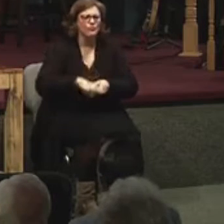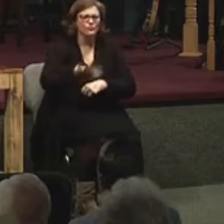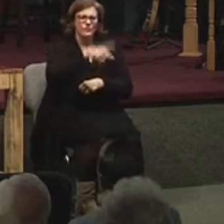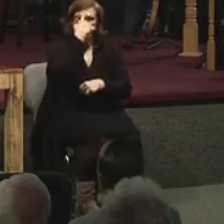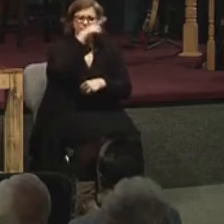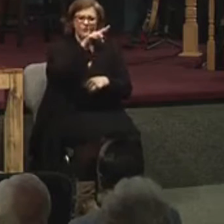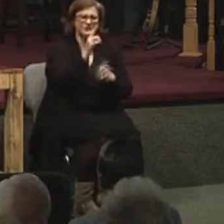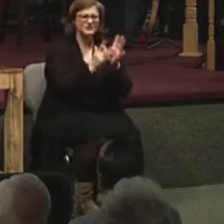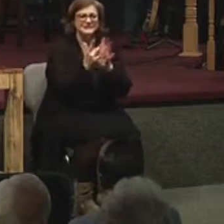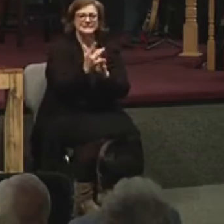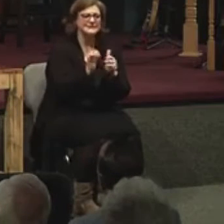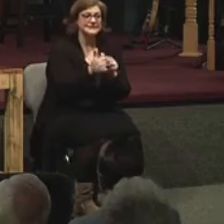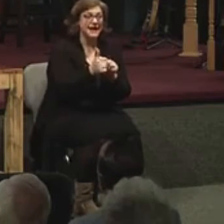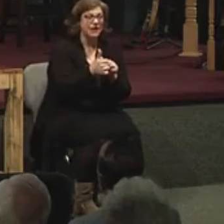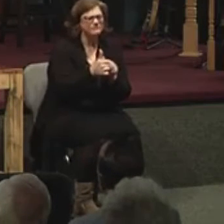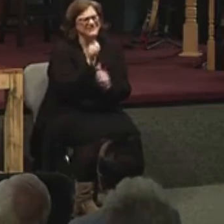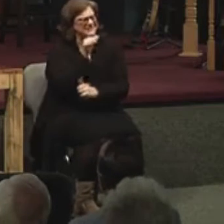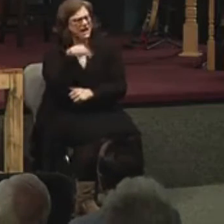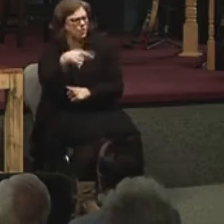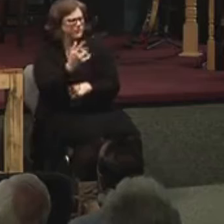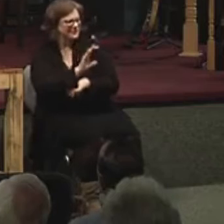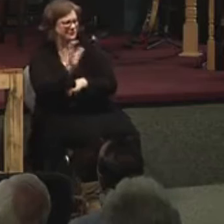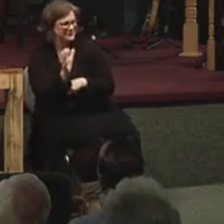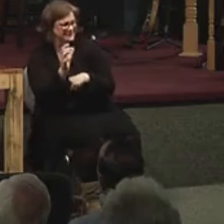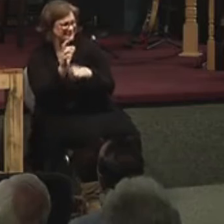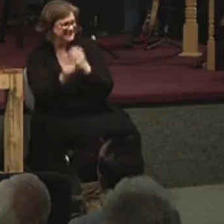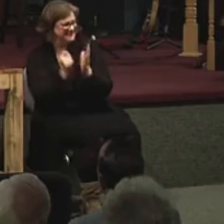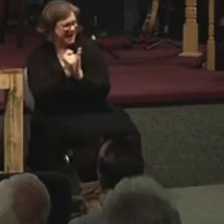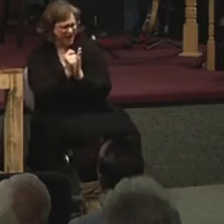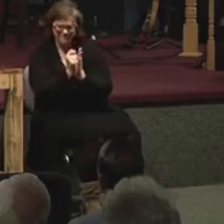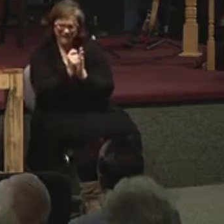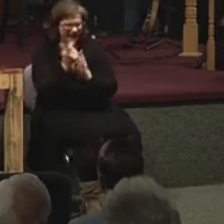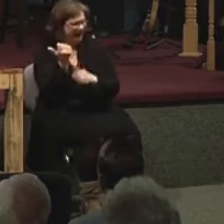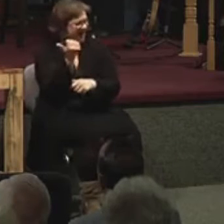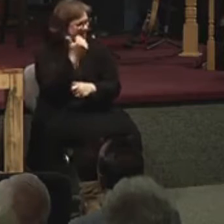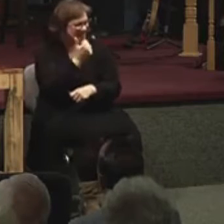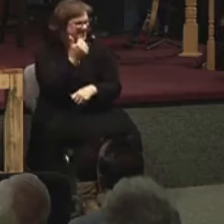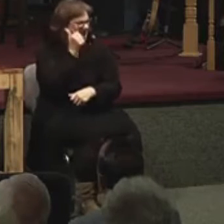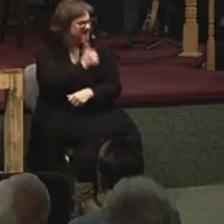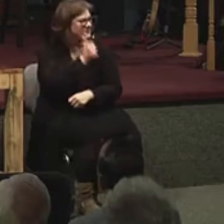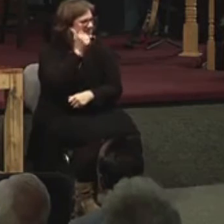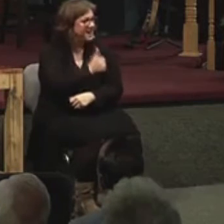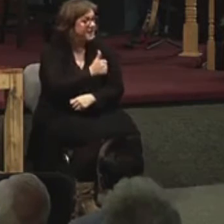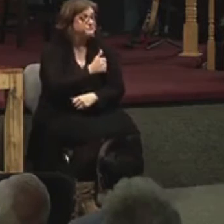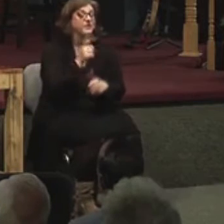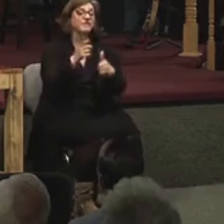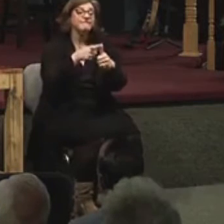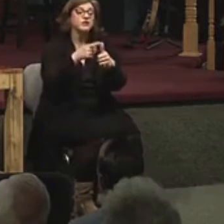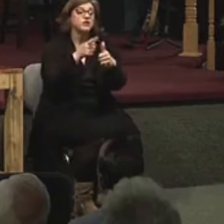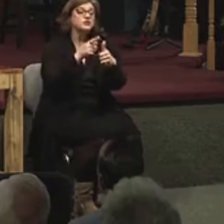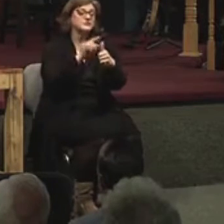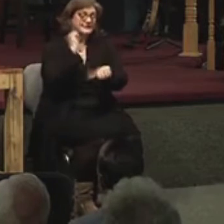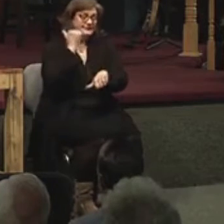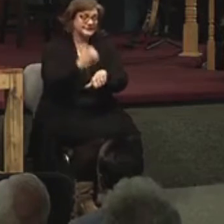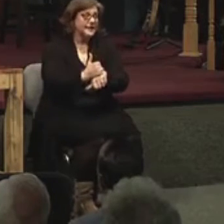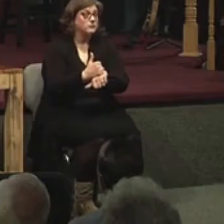day. How can you do it? The first thing is to schedule time to love God, love your neighbor, and love